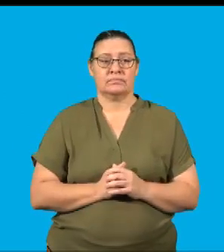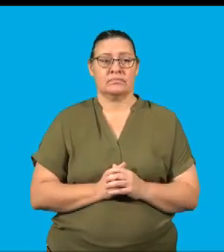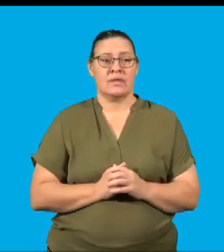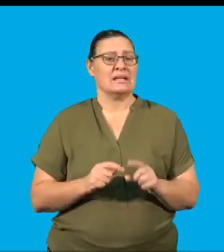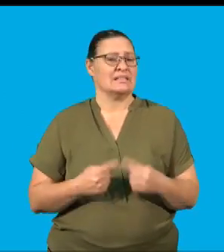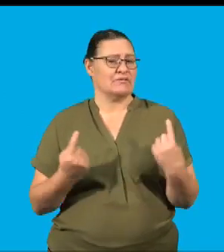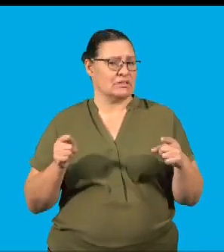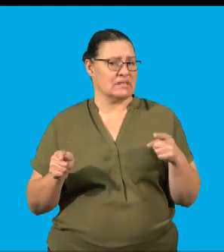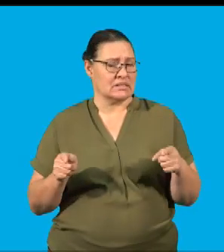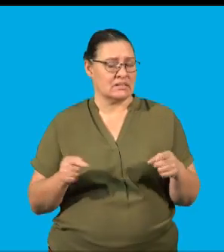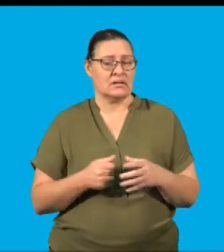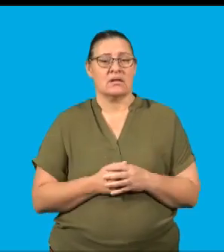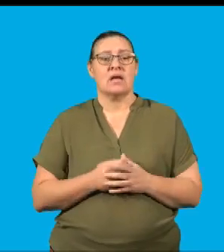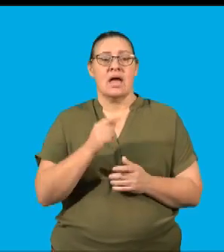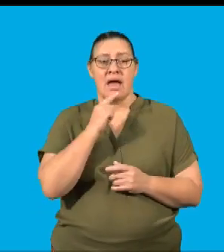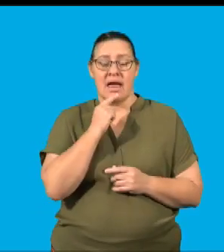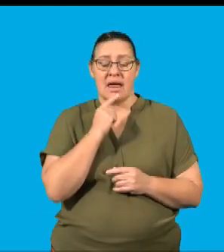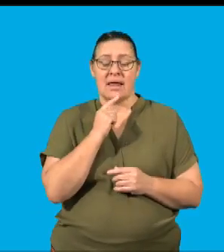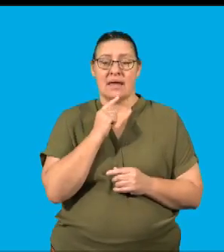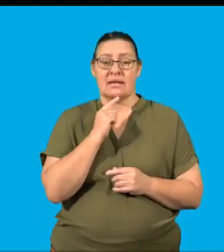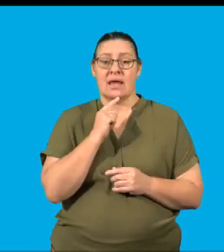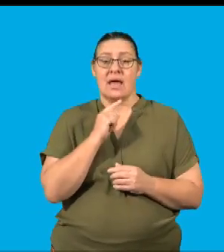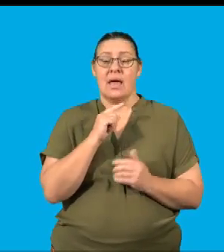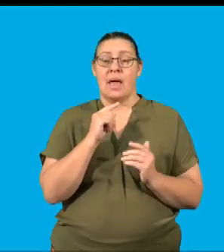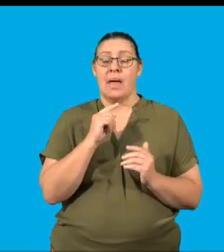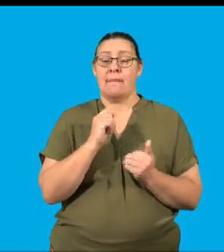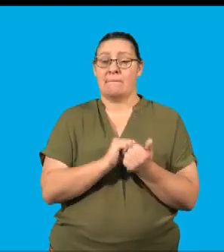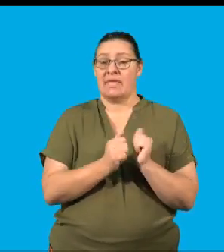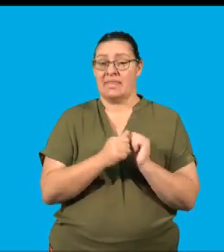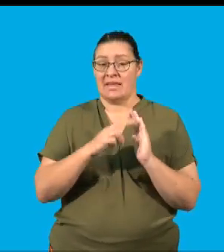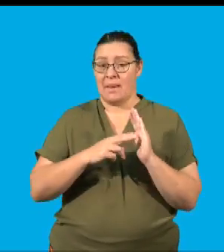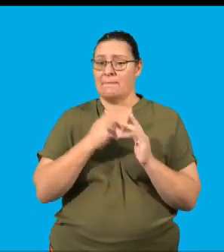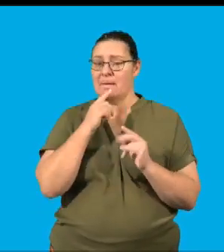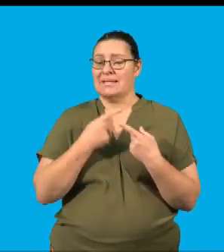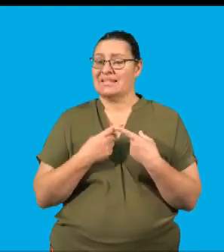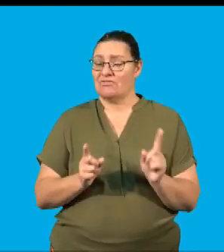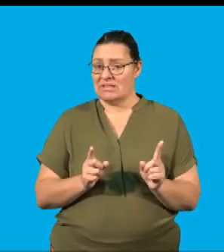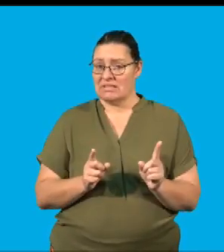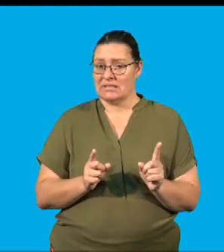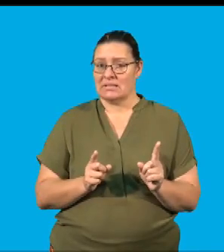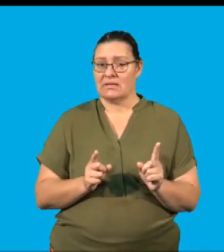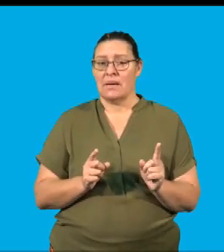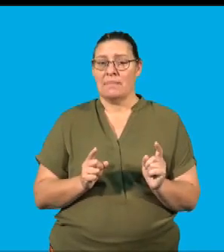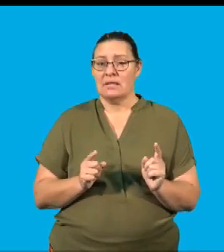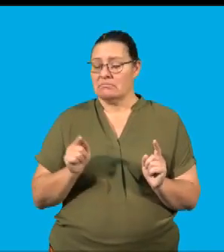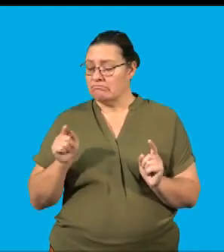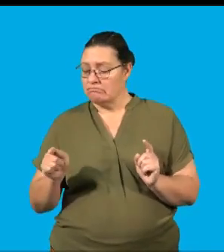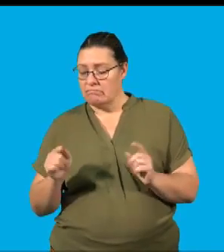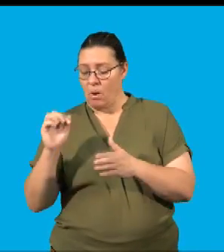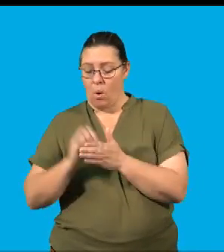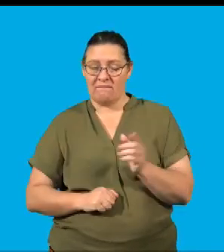And then we should know that in MathLit, when you talk about a difference, you are actually referring to